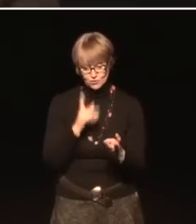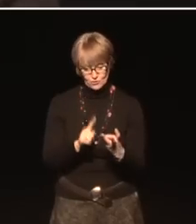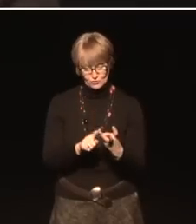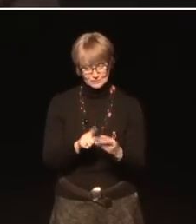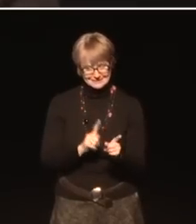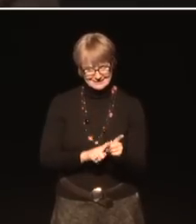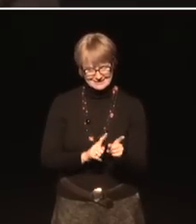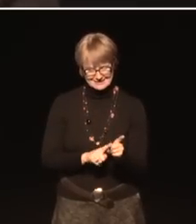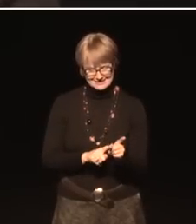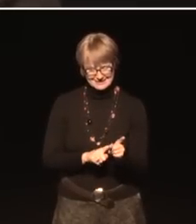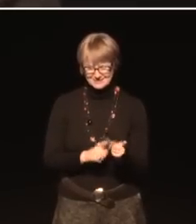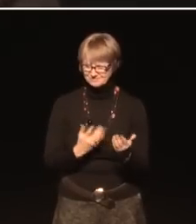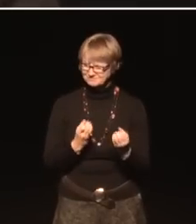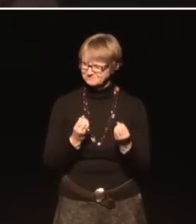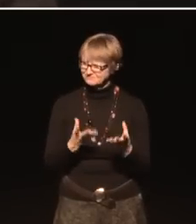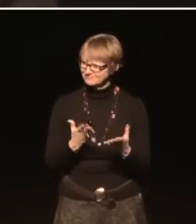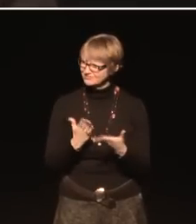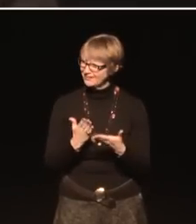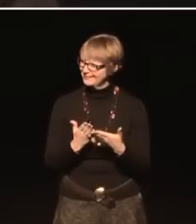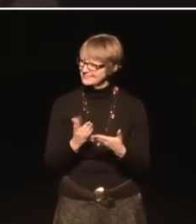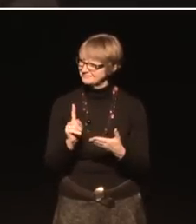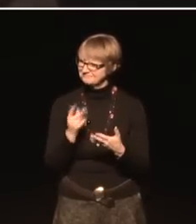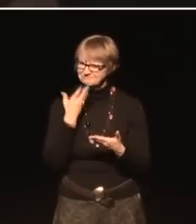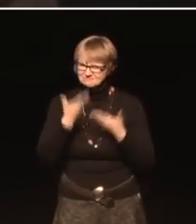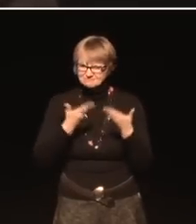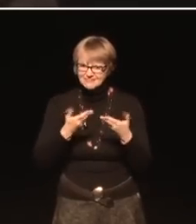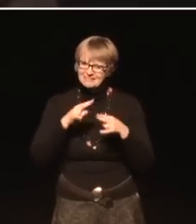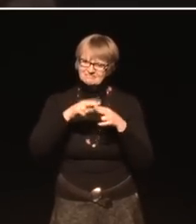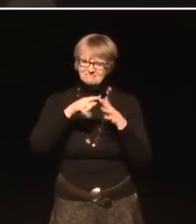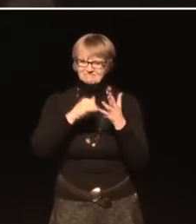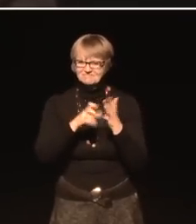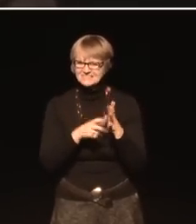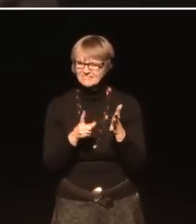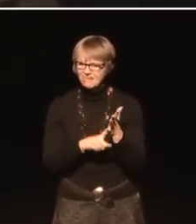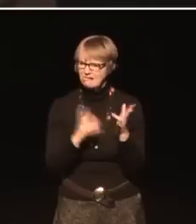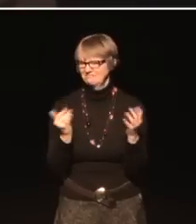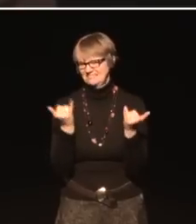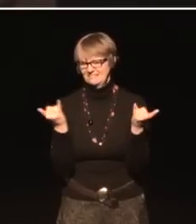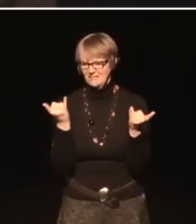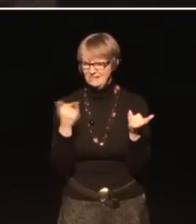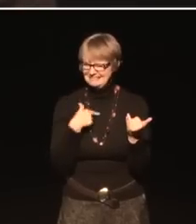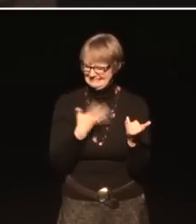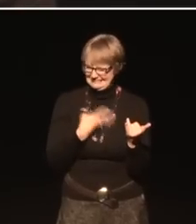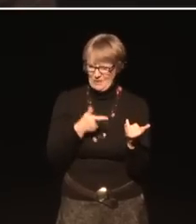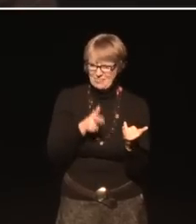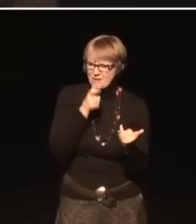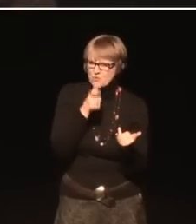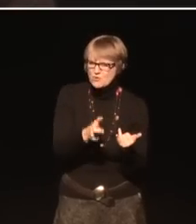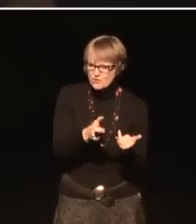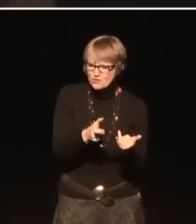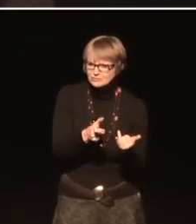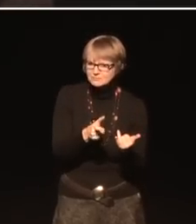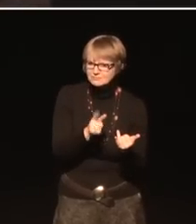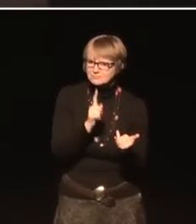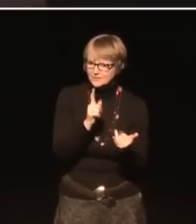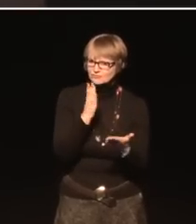better word of it, so I'm going to say festival. It's not my favourite word, but it feels that that's the best word I can find, which is